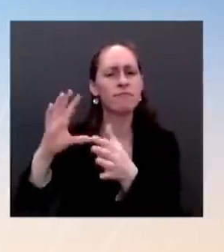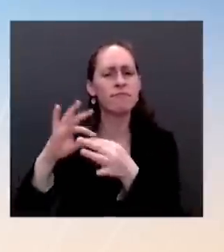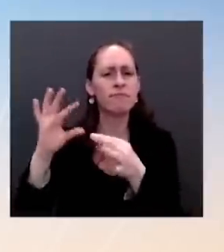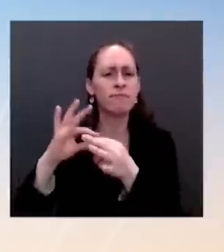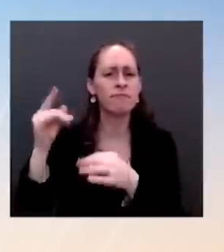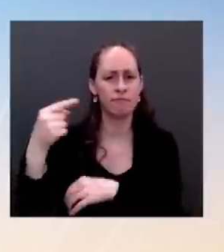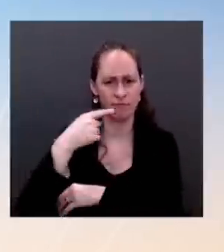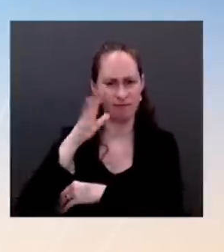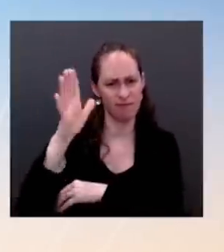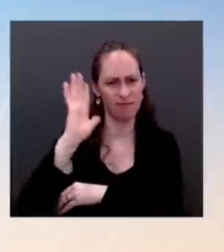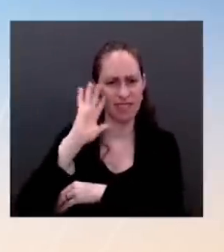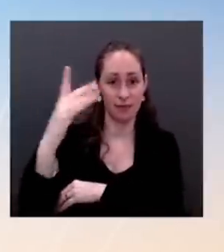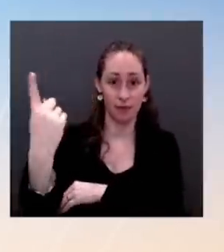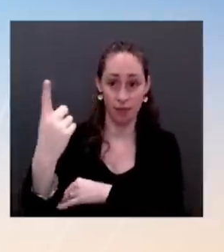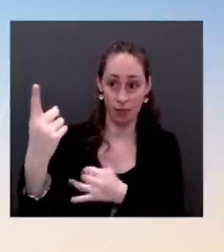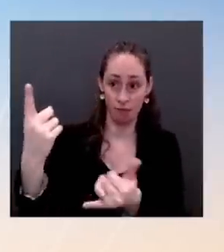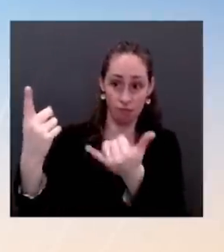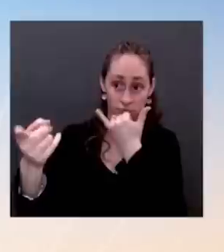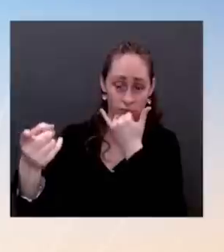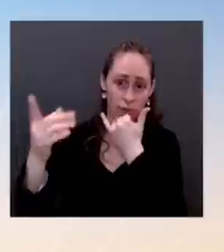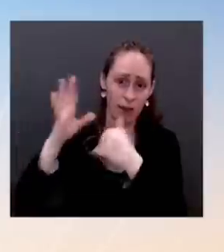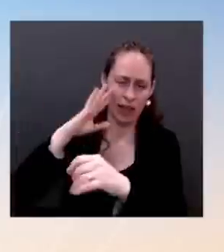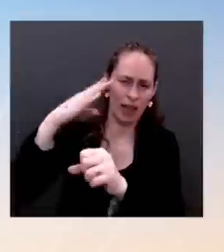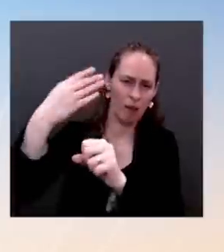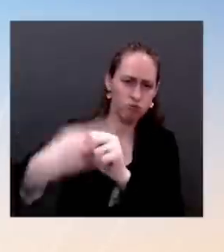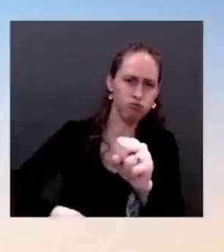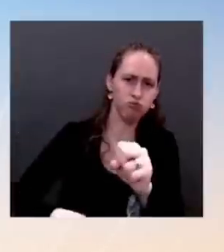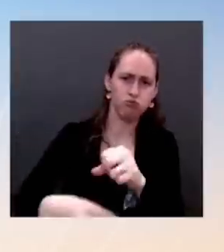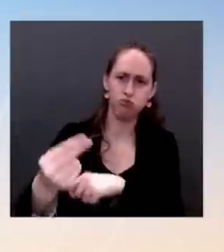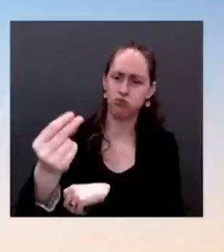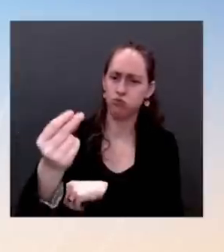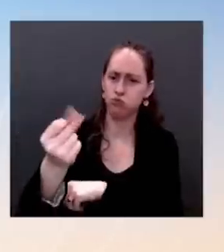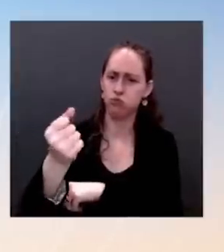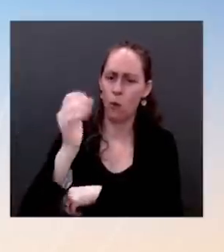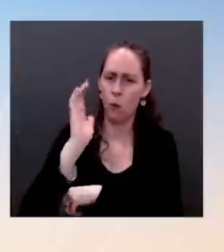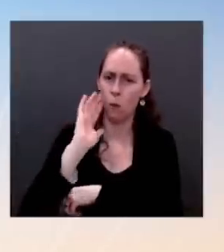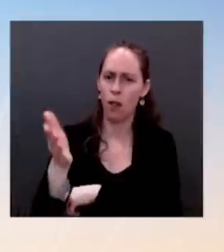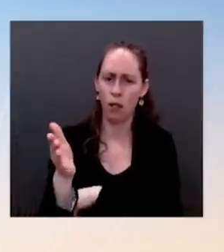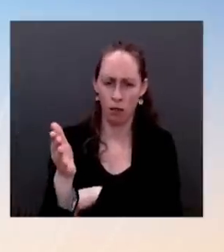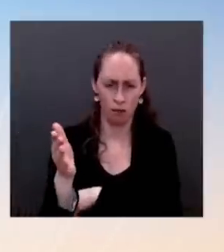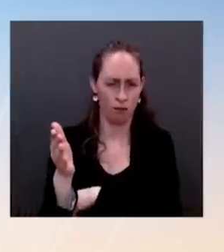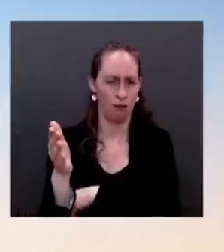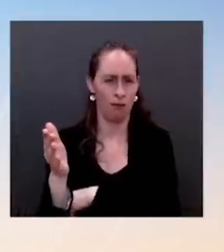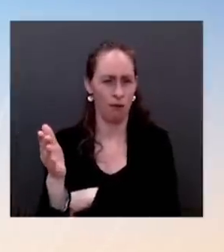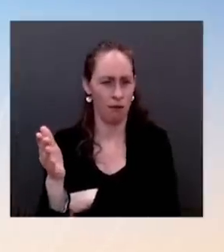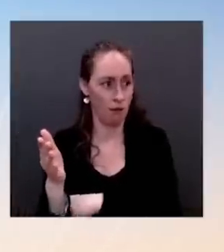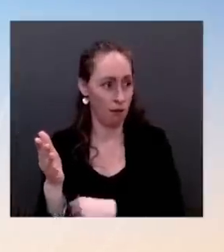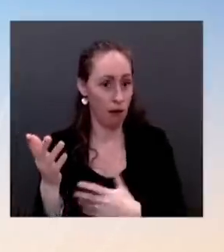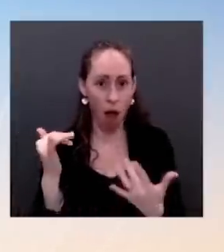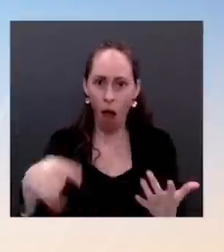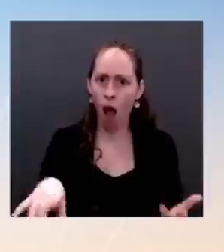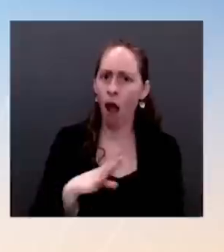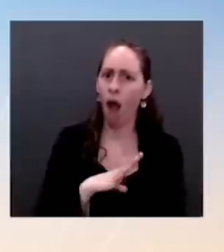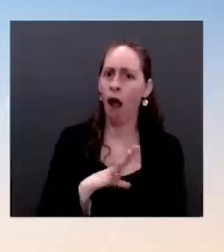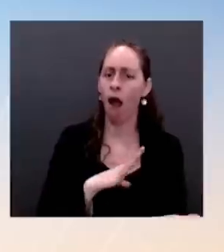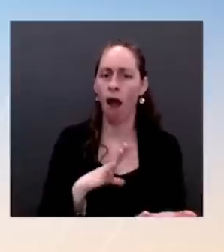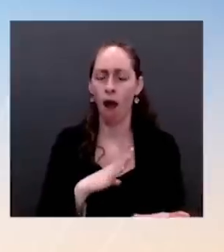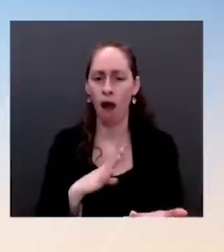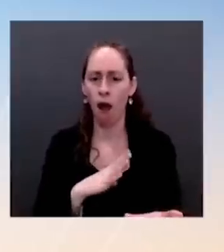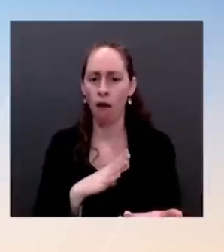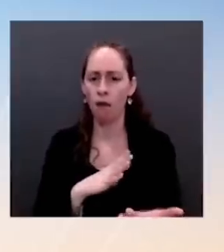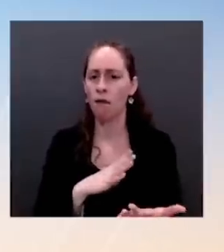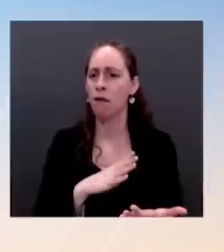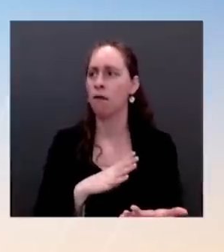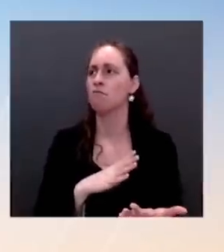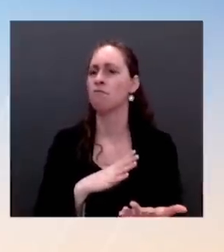building and throughout the federal government that took the President at his word and don't understand why Dr. Lander has not been fired? Ms. Our message, and thank you